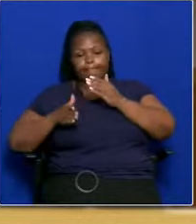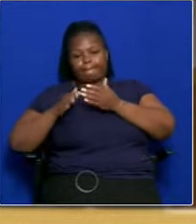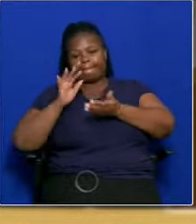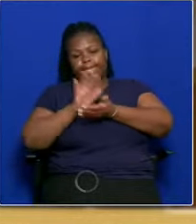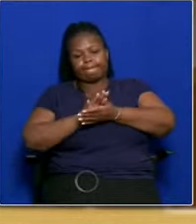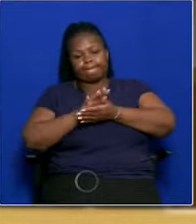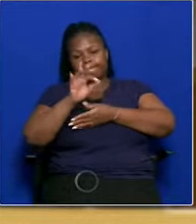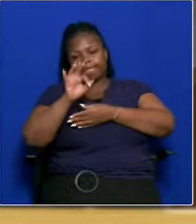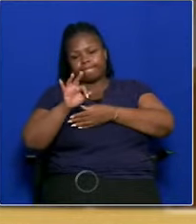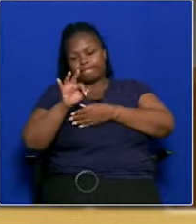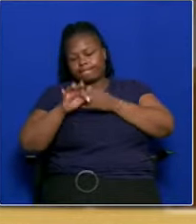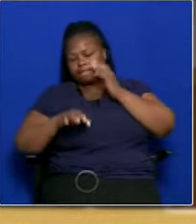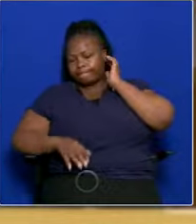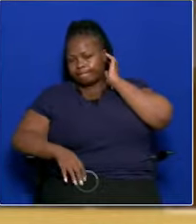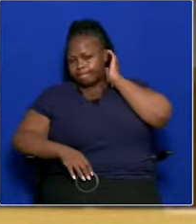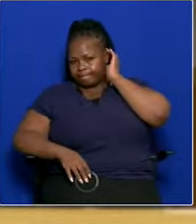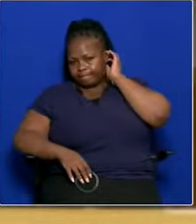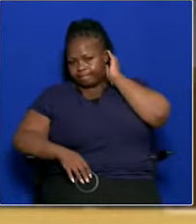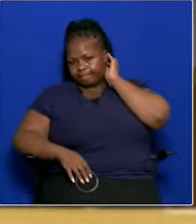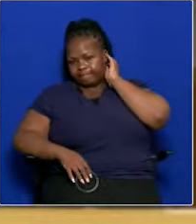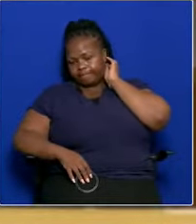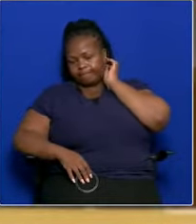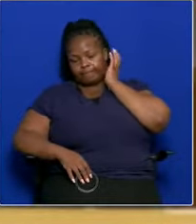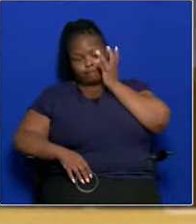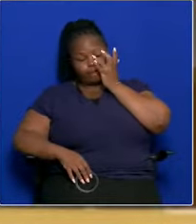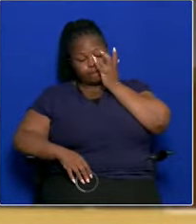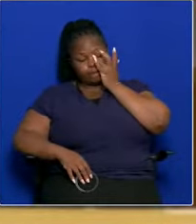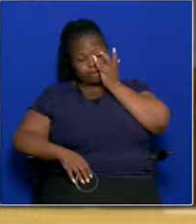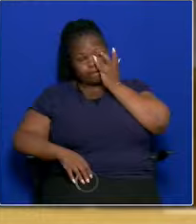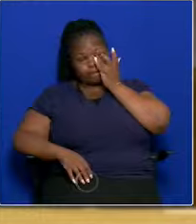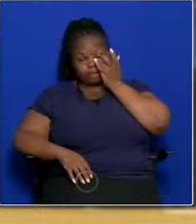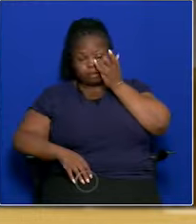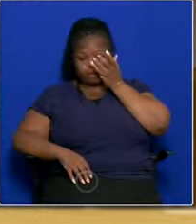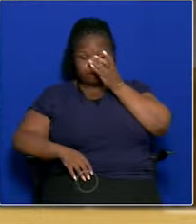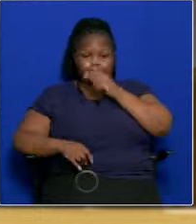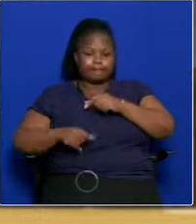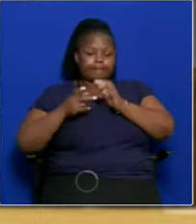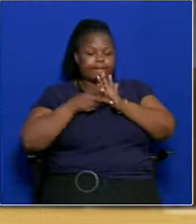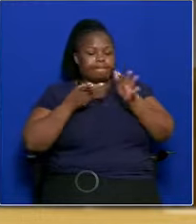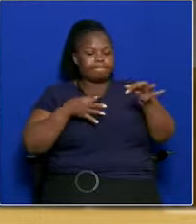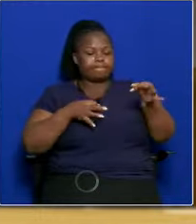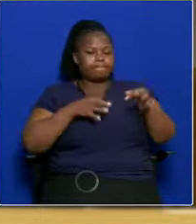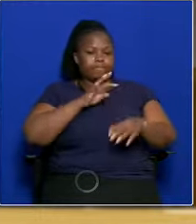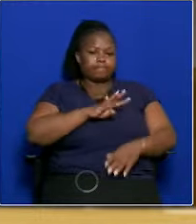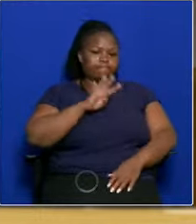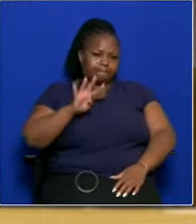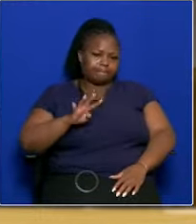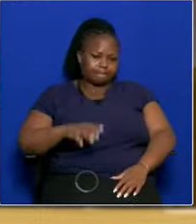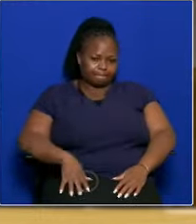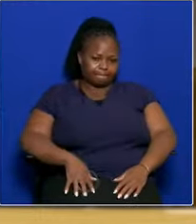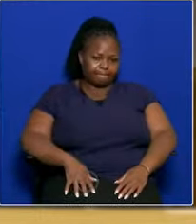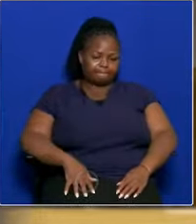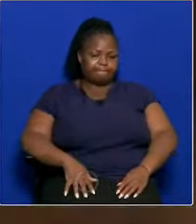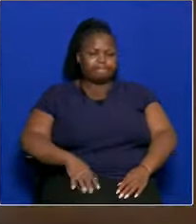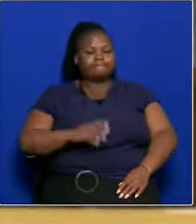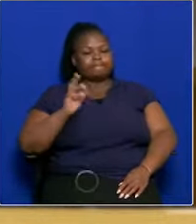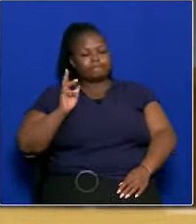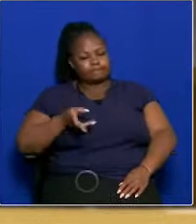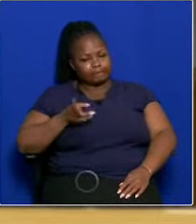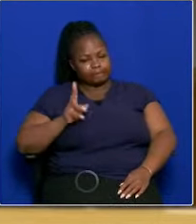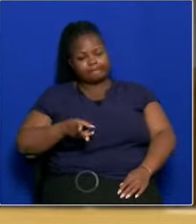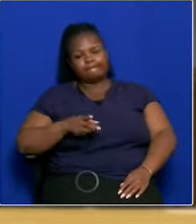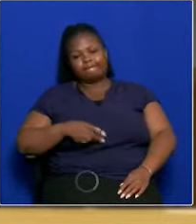page. And then you go on to page 44. You're making calls again. Chat number 1